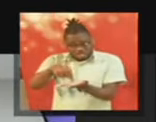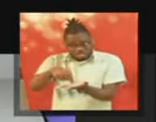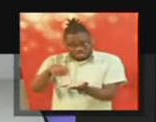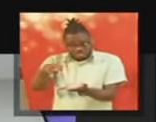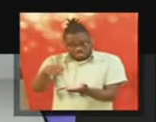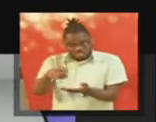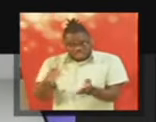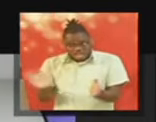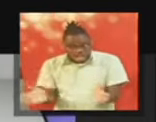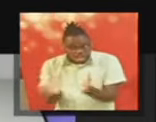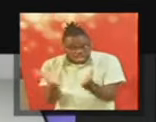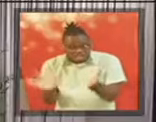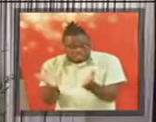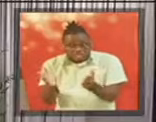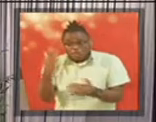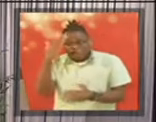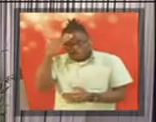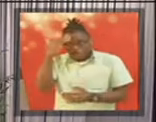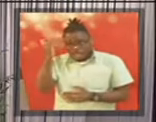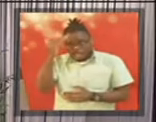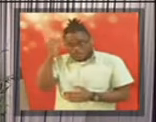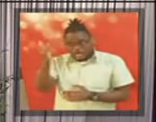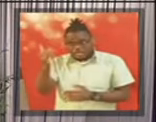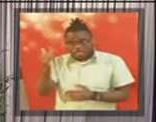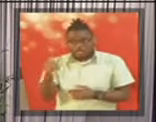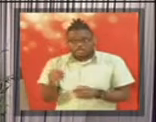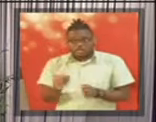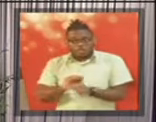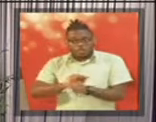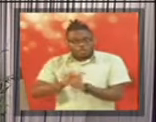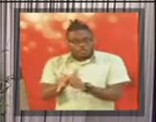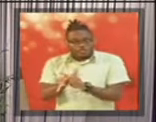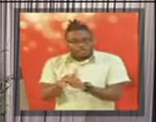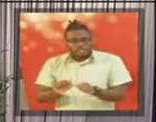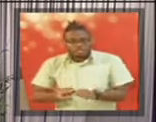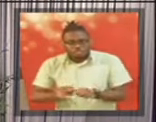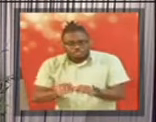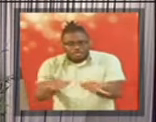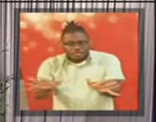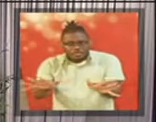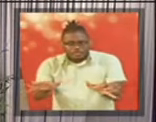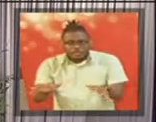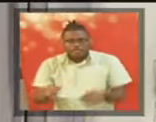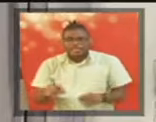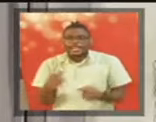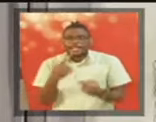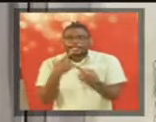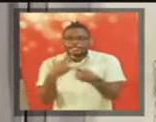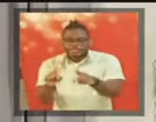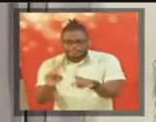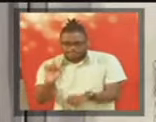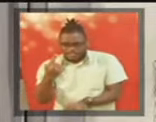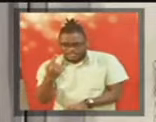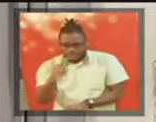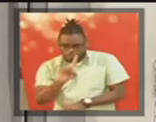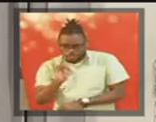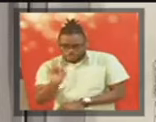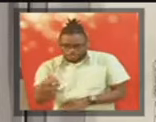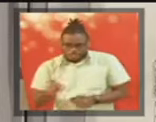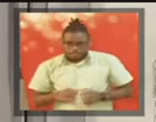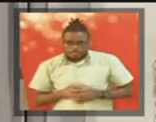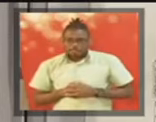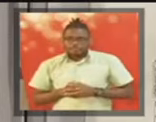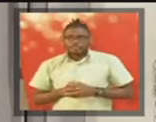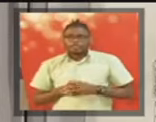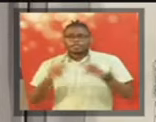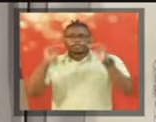locally? Okay. All right. So in terms of your first question, Rashad, so I think Minister would have indicated on Saturday that